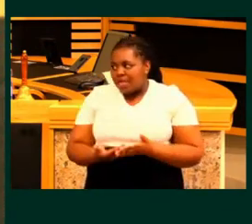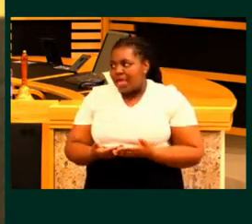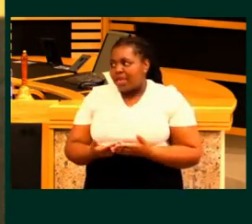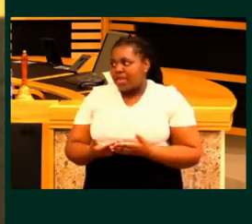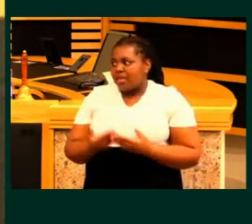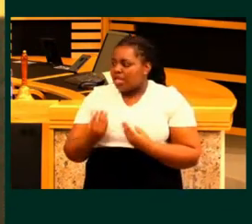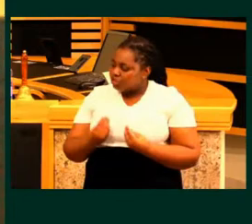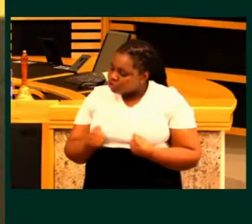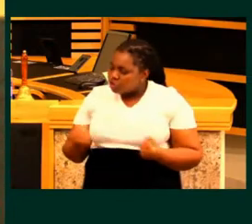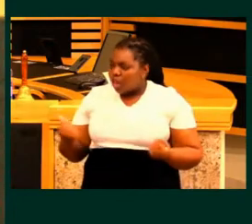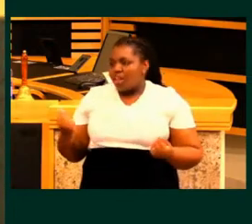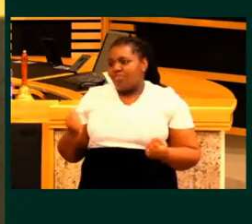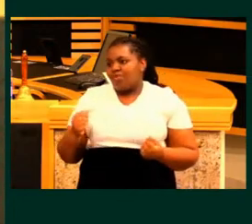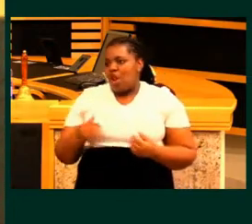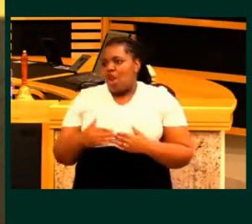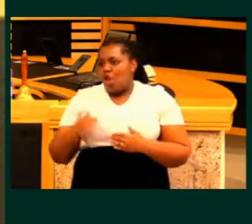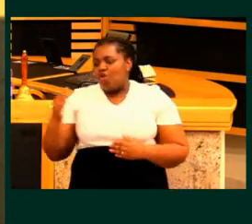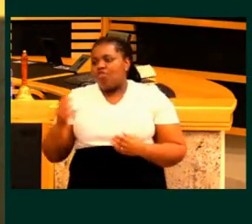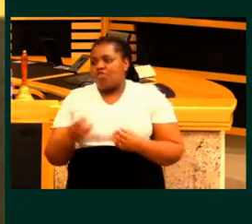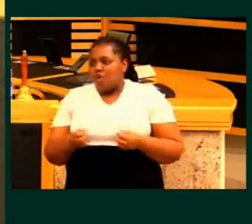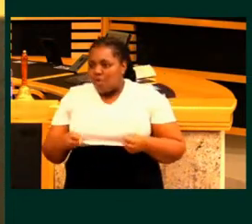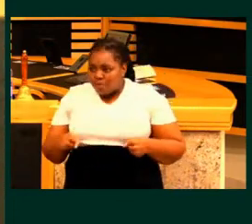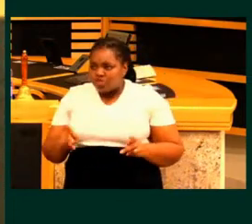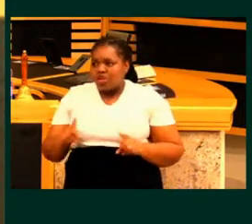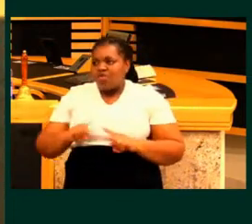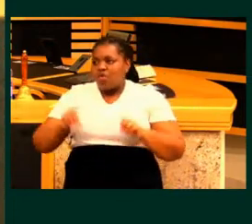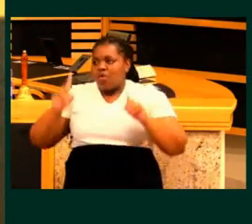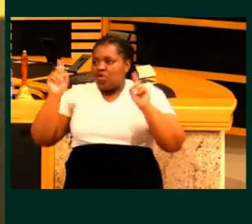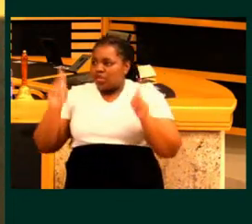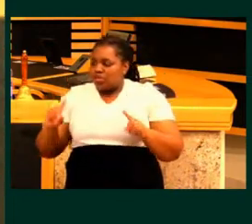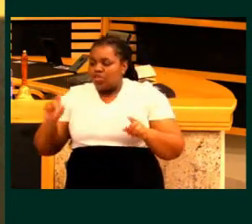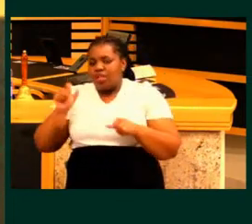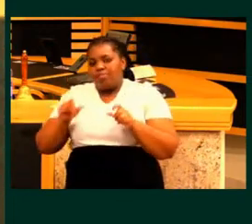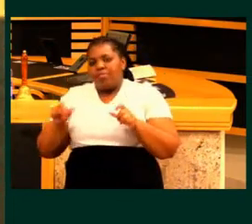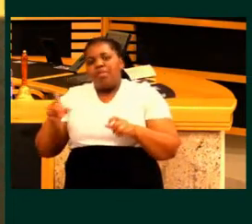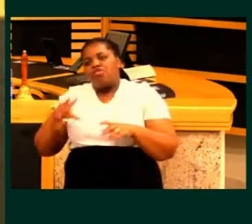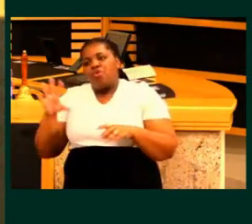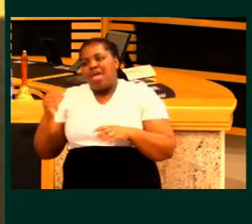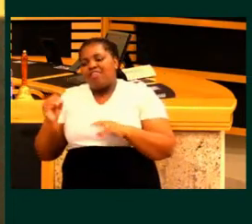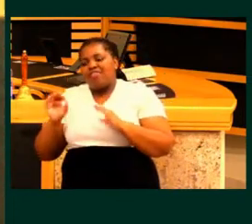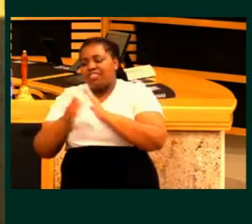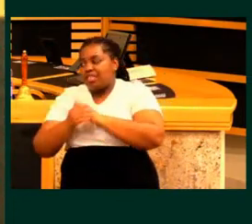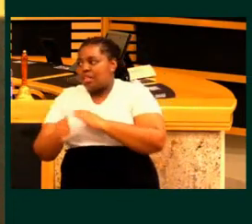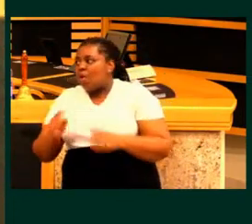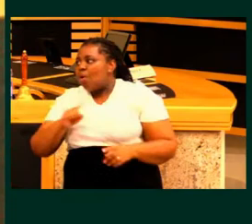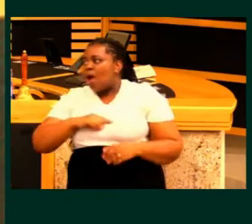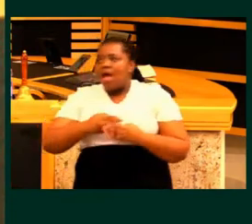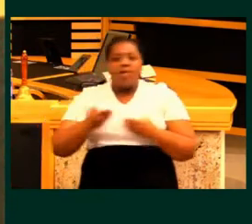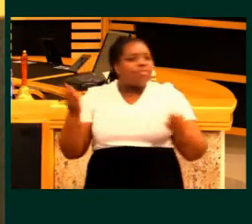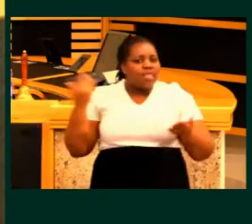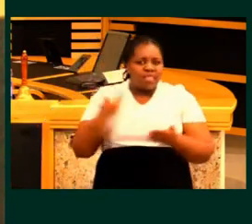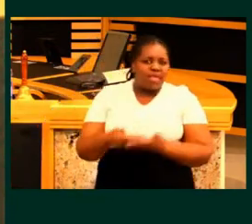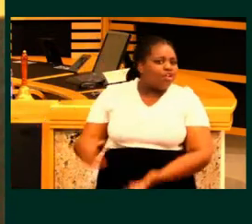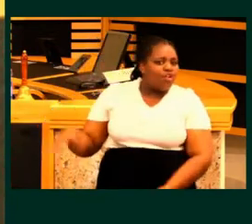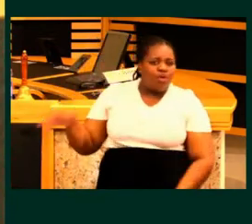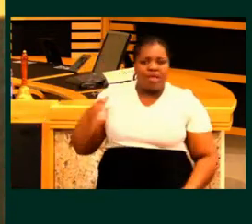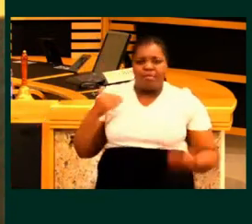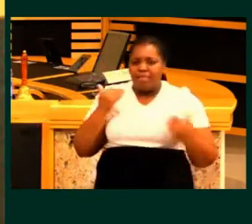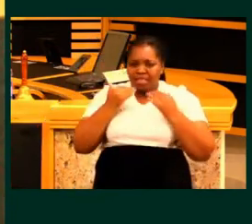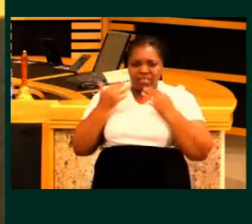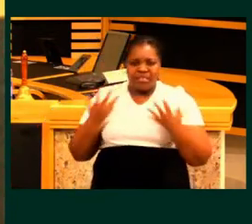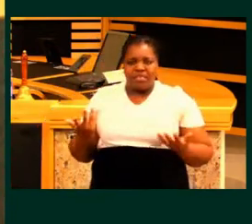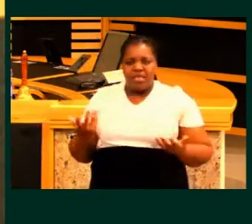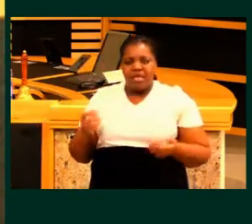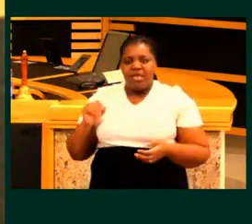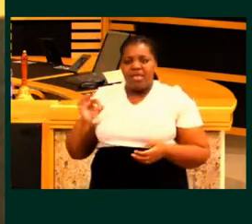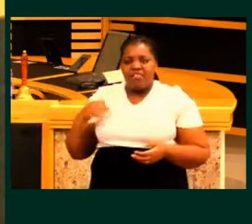address a lot of opportunity for especially unskilled workers because anybody can collect plastic and if